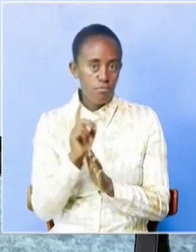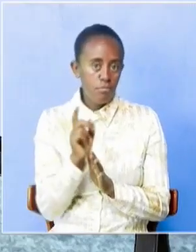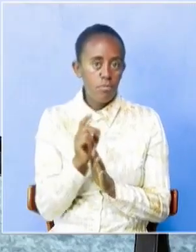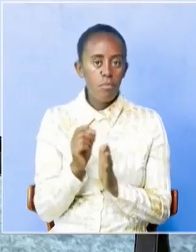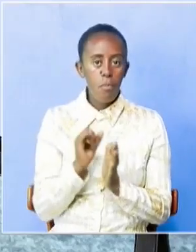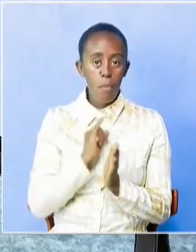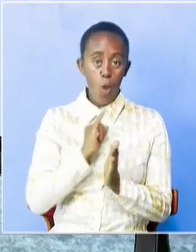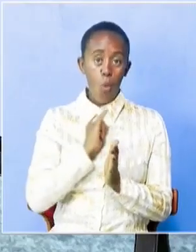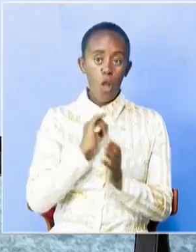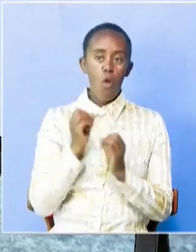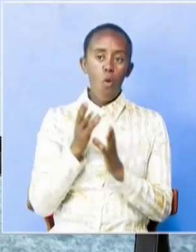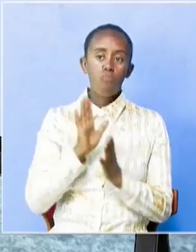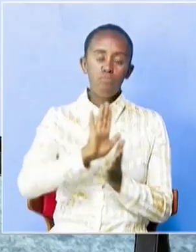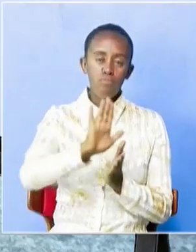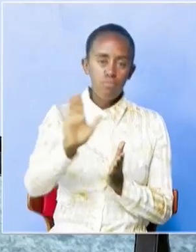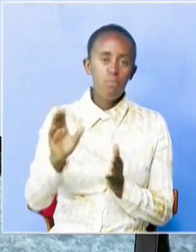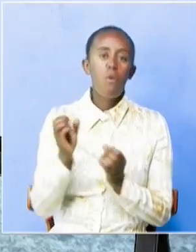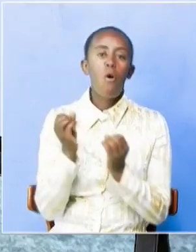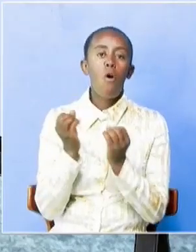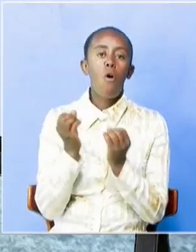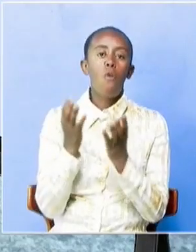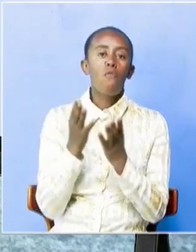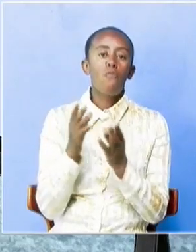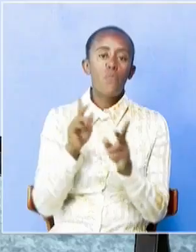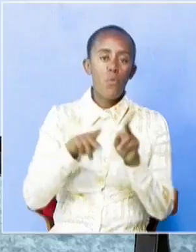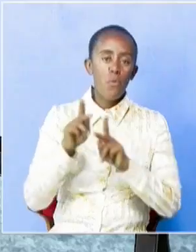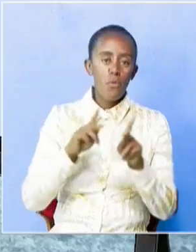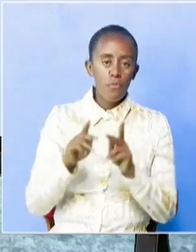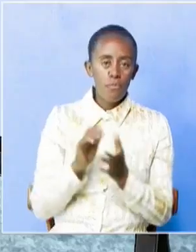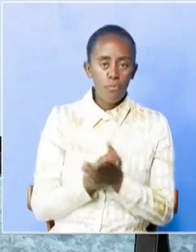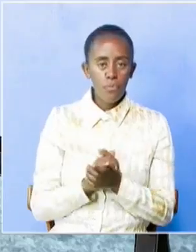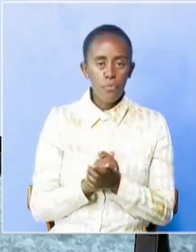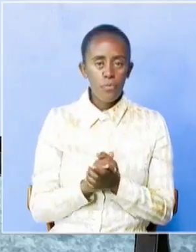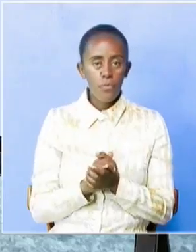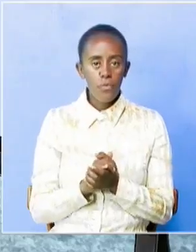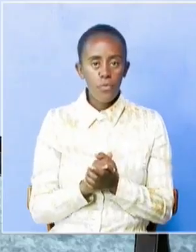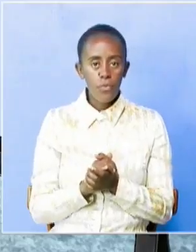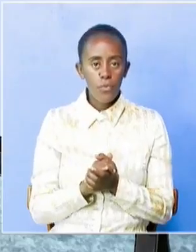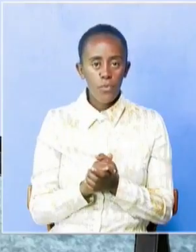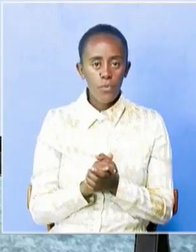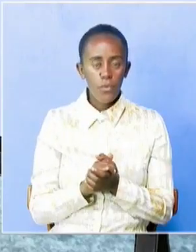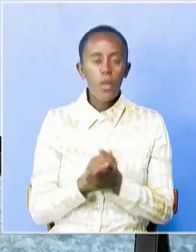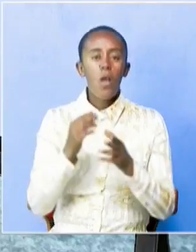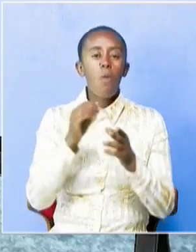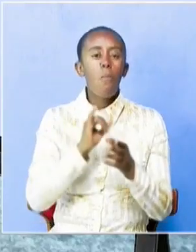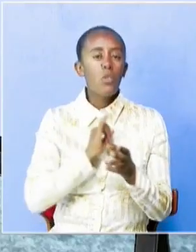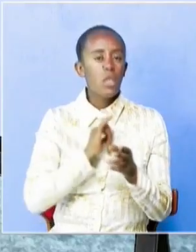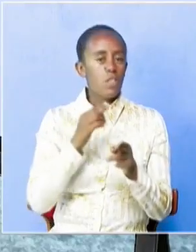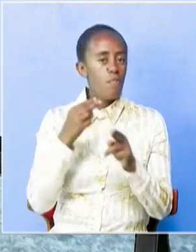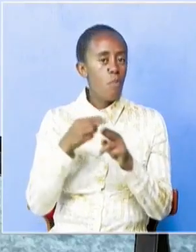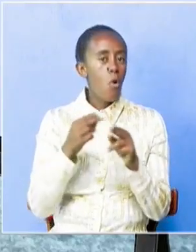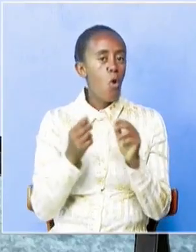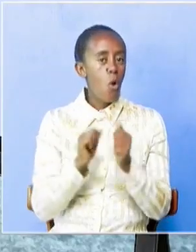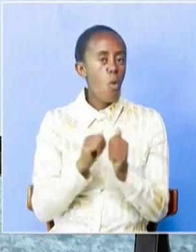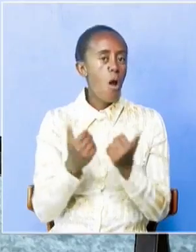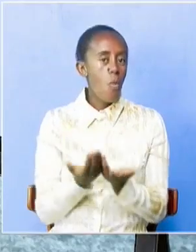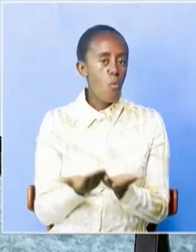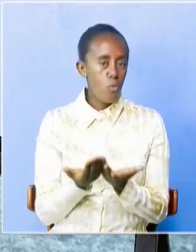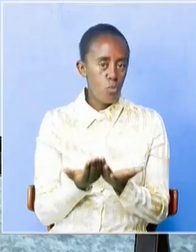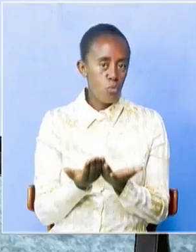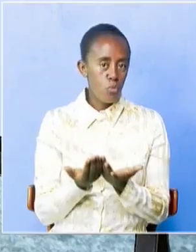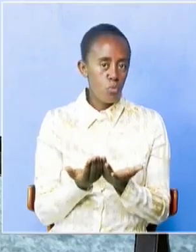of those people. But what about apostrophes with possessive pronouns? Do